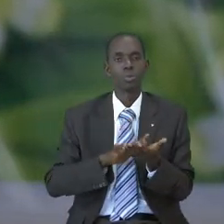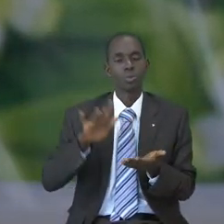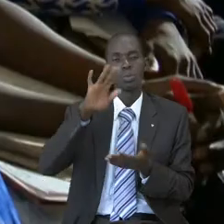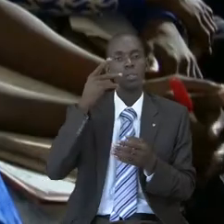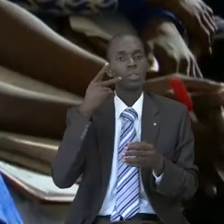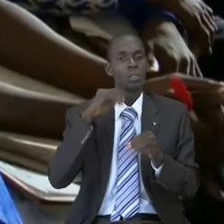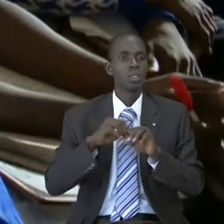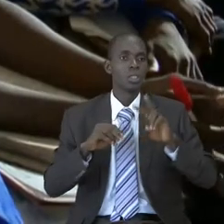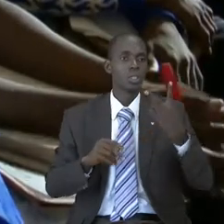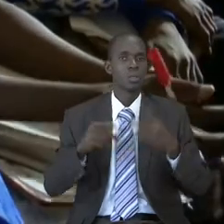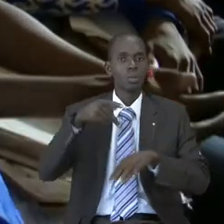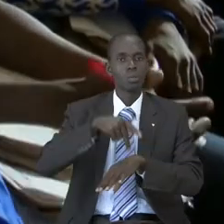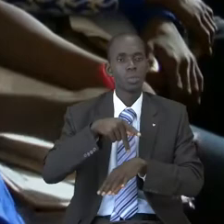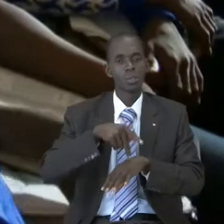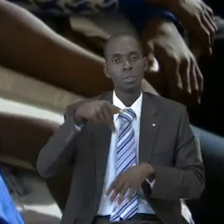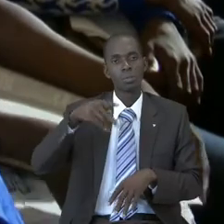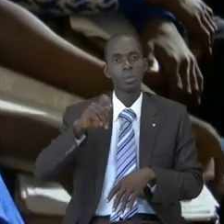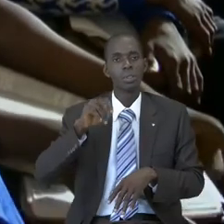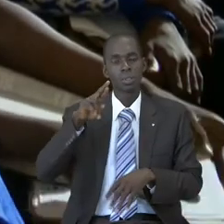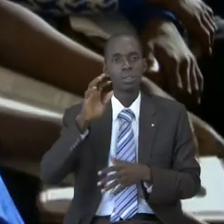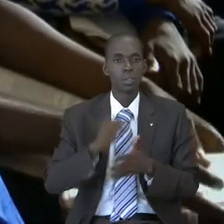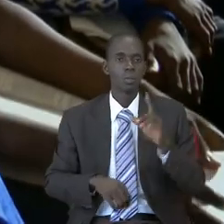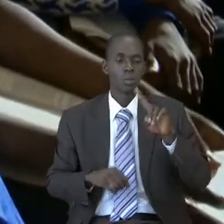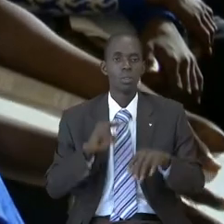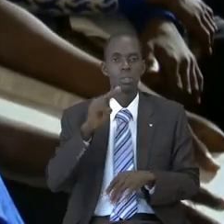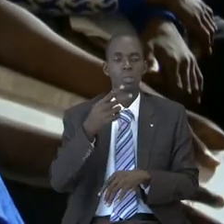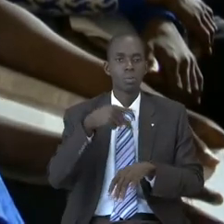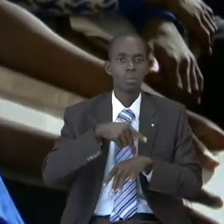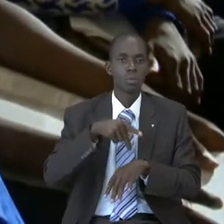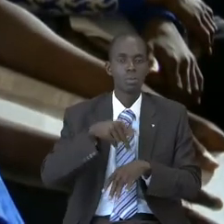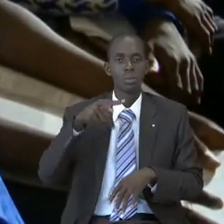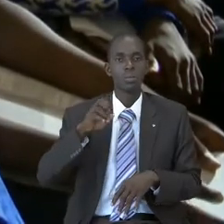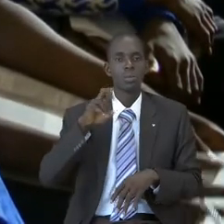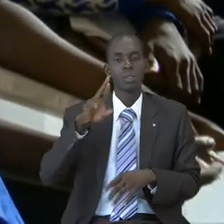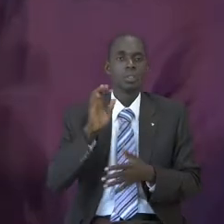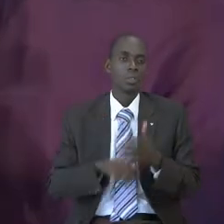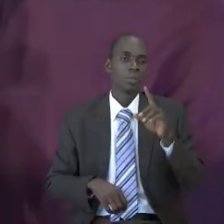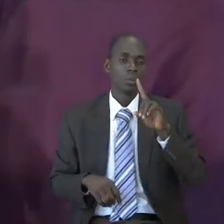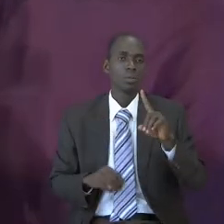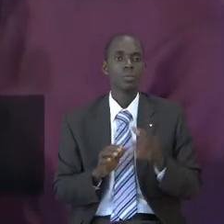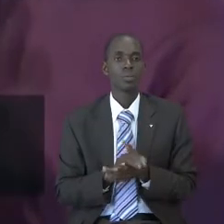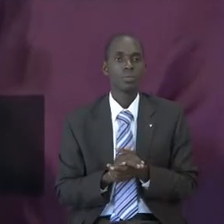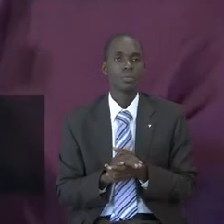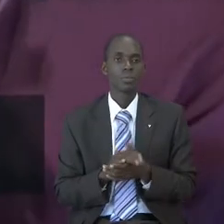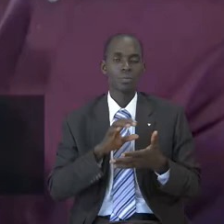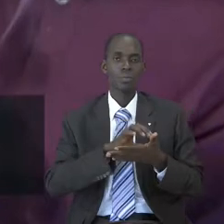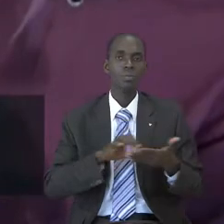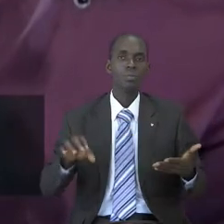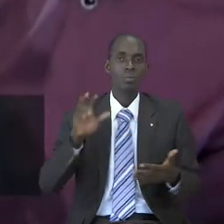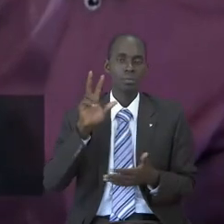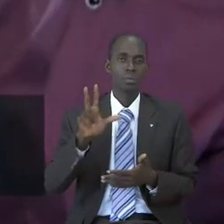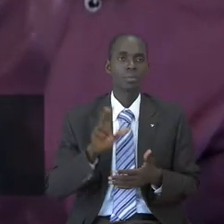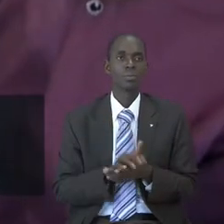chapter 1. I'm reading from verse 3. In Second Peter chapter 1, reading here from verse